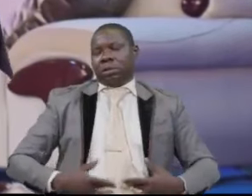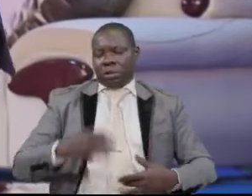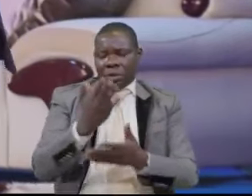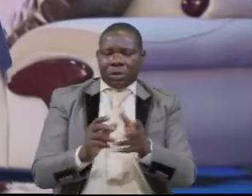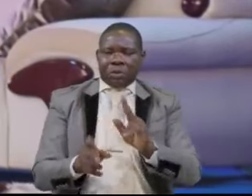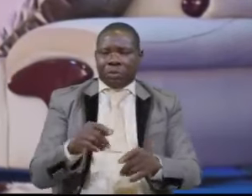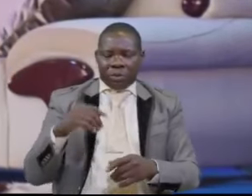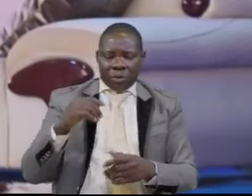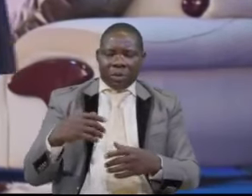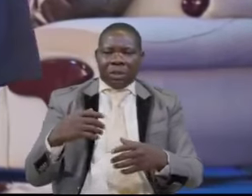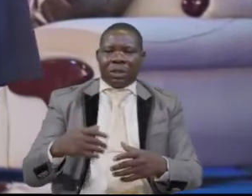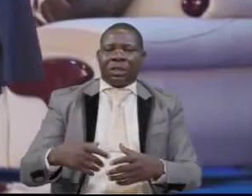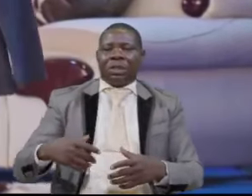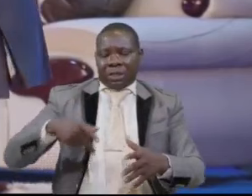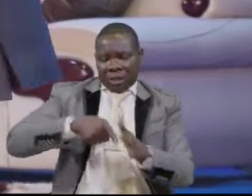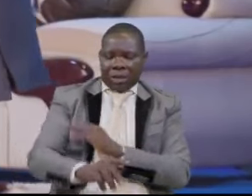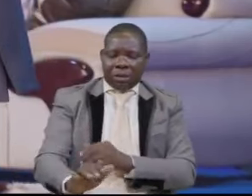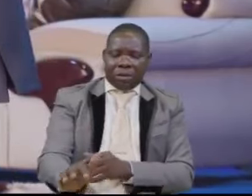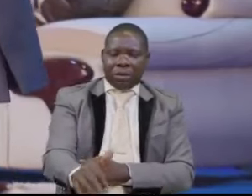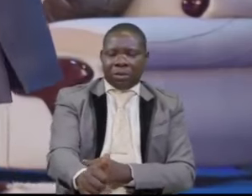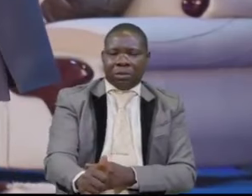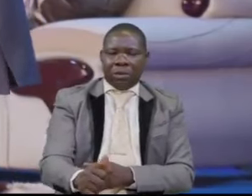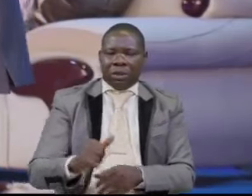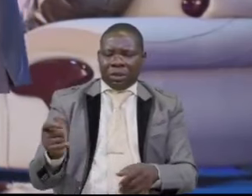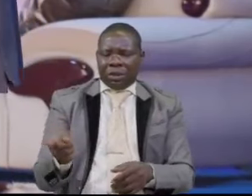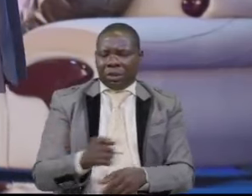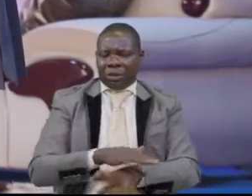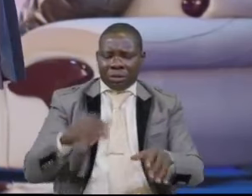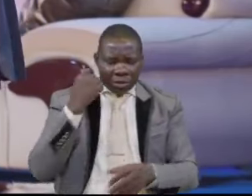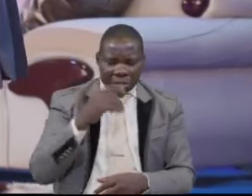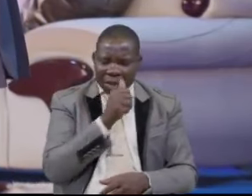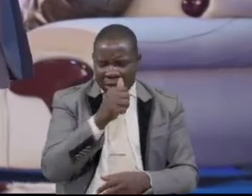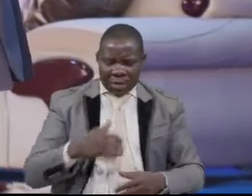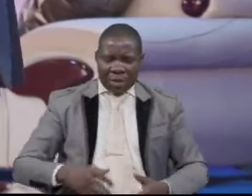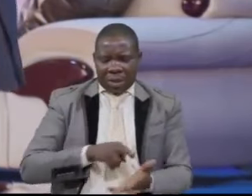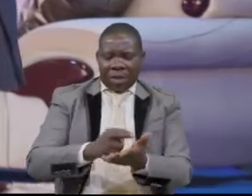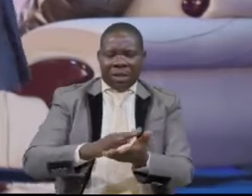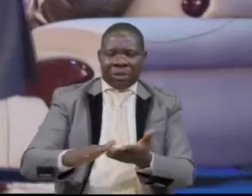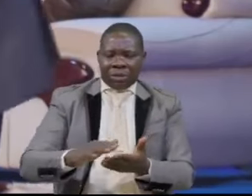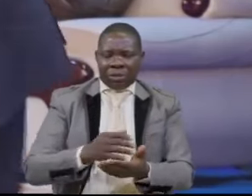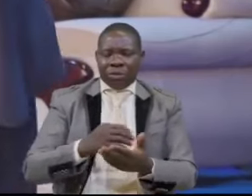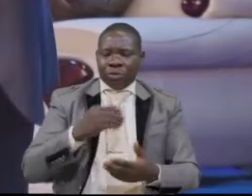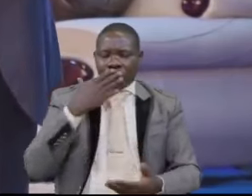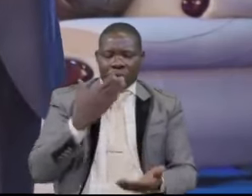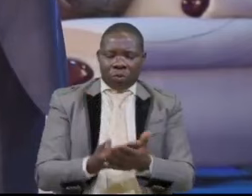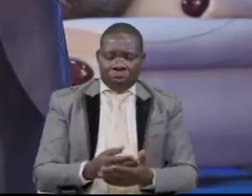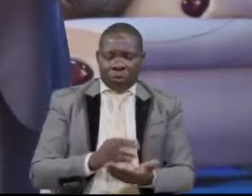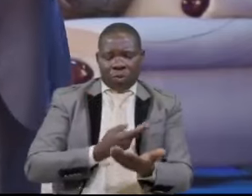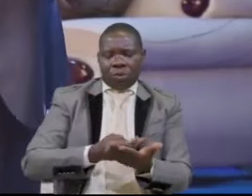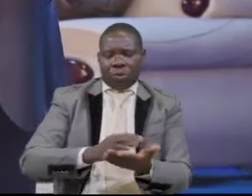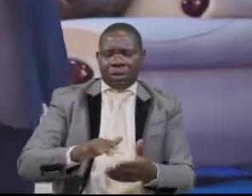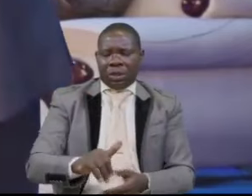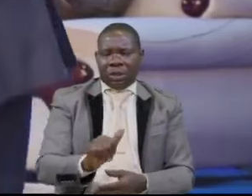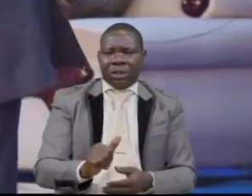lives. They don't understand. I'm righteous, I'm nice, I'm holy, I'm good. And yet this